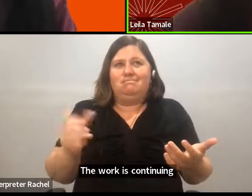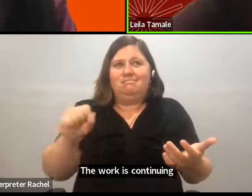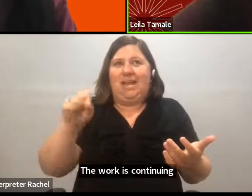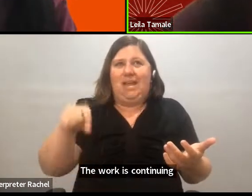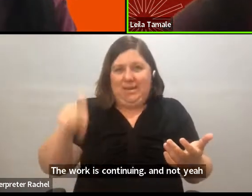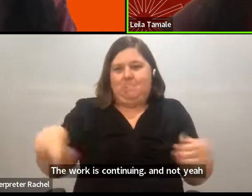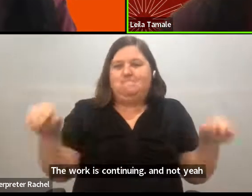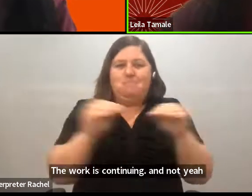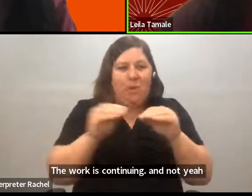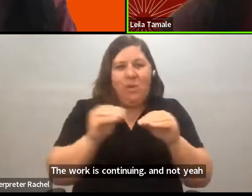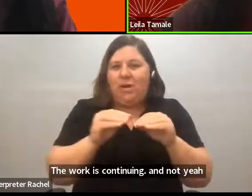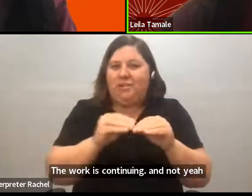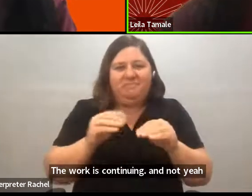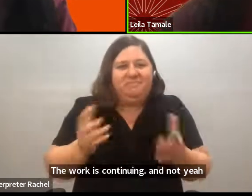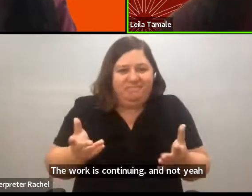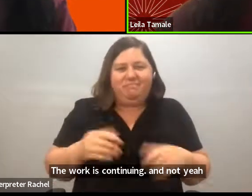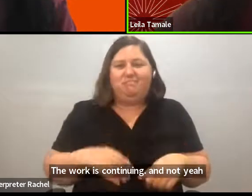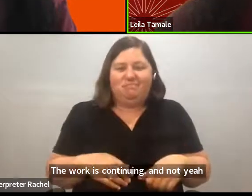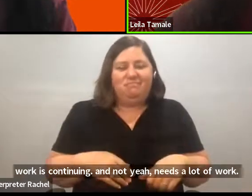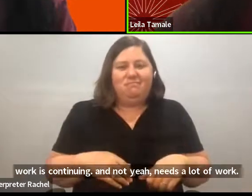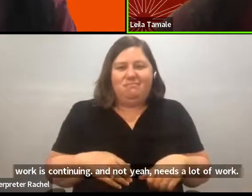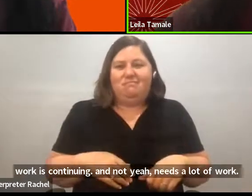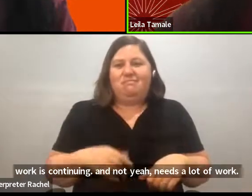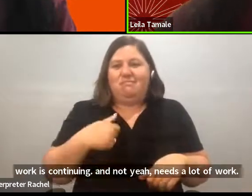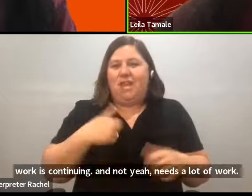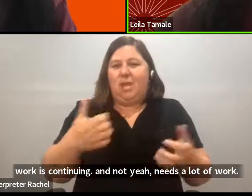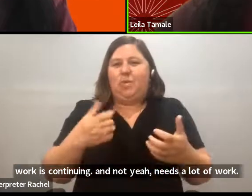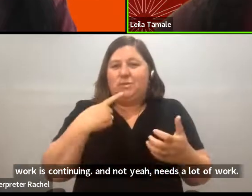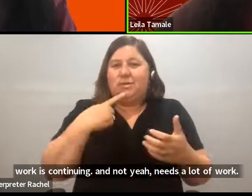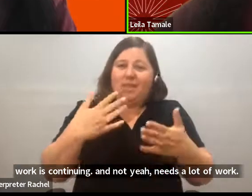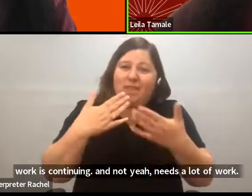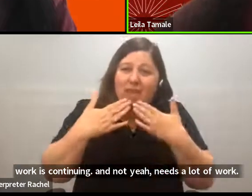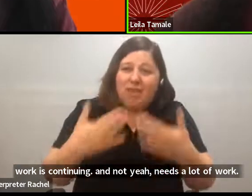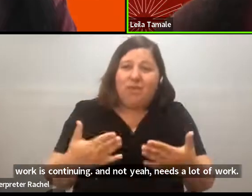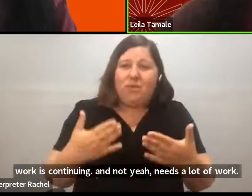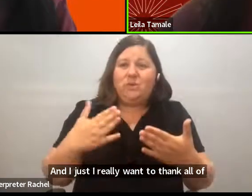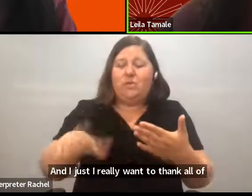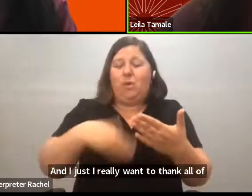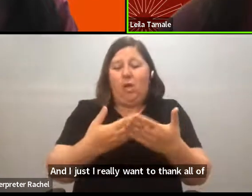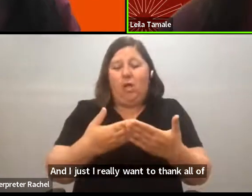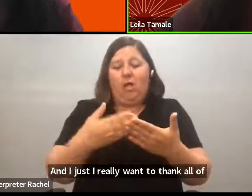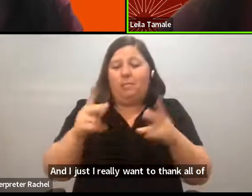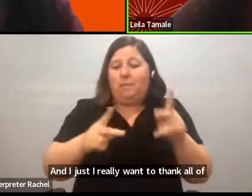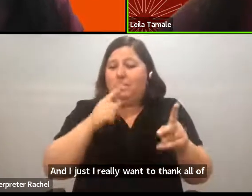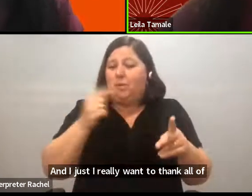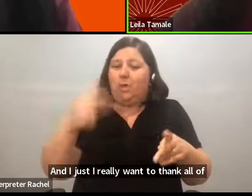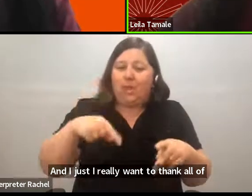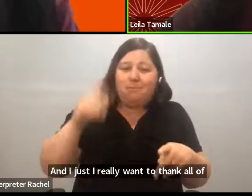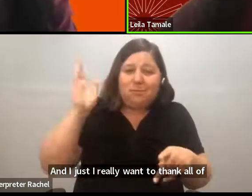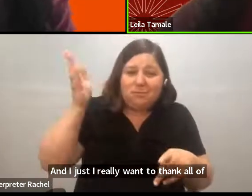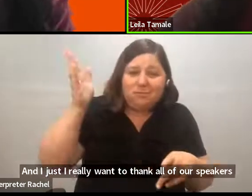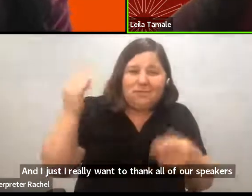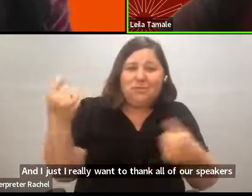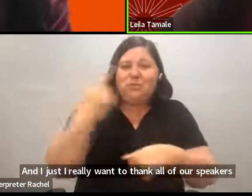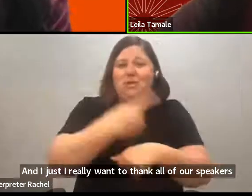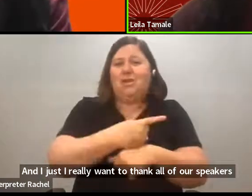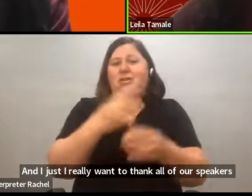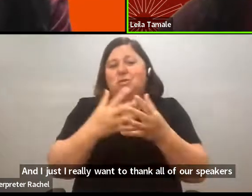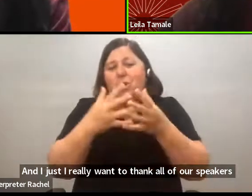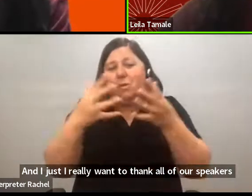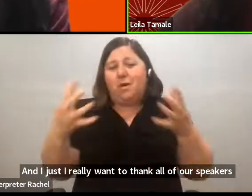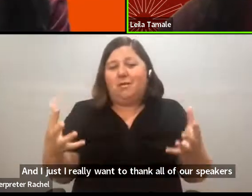needs a lot of work. And I really want to thank all of our speakers today. There was so much,